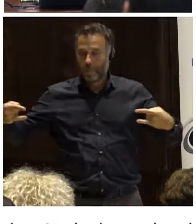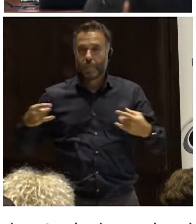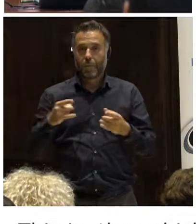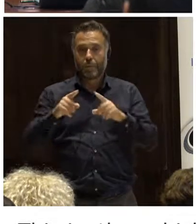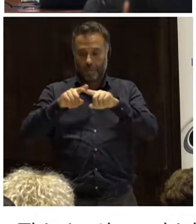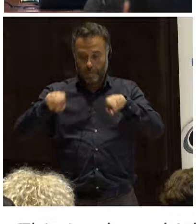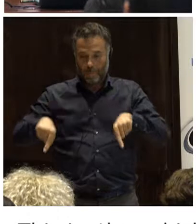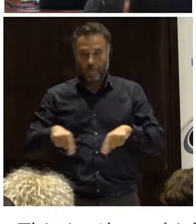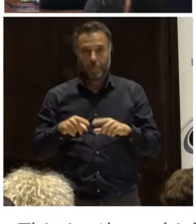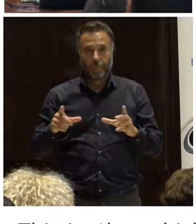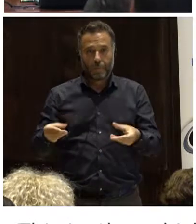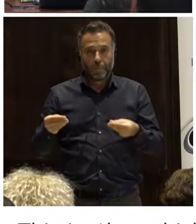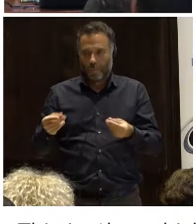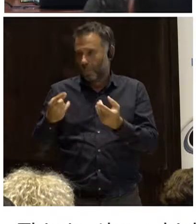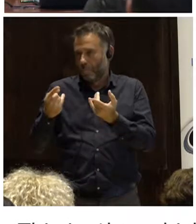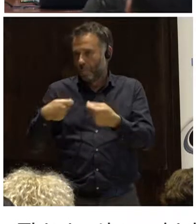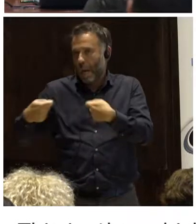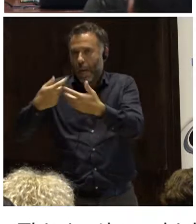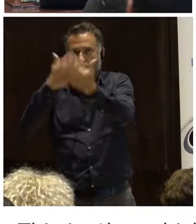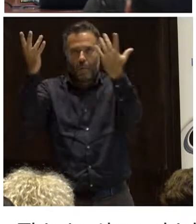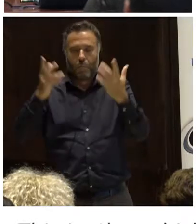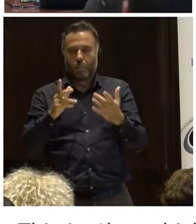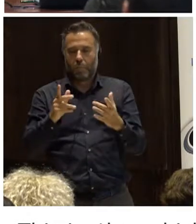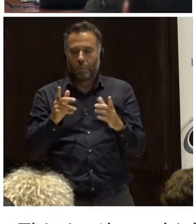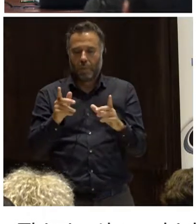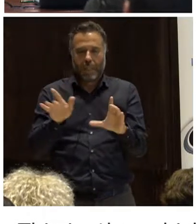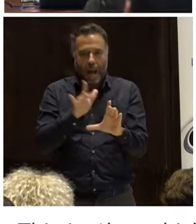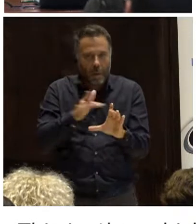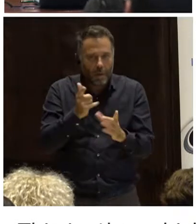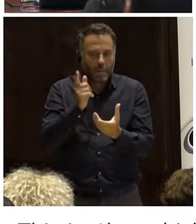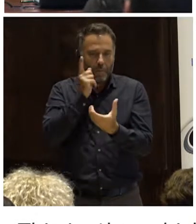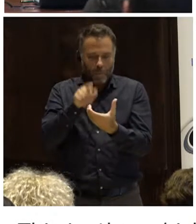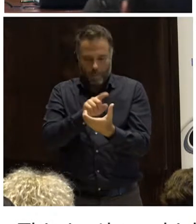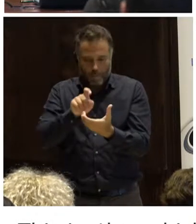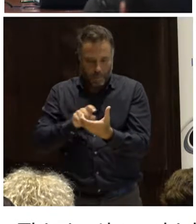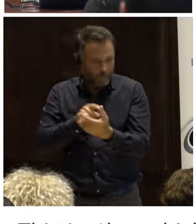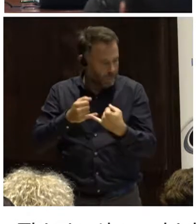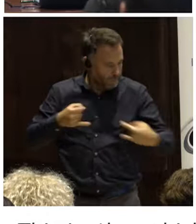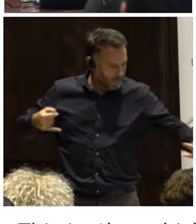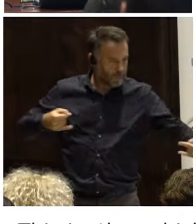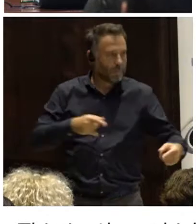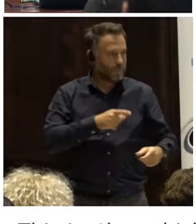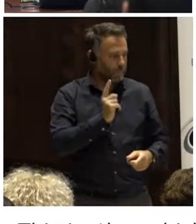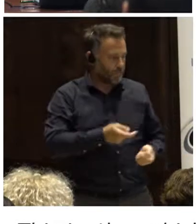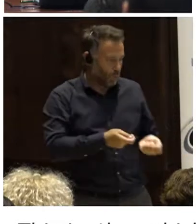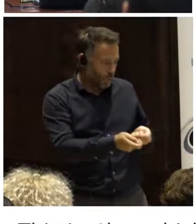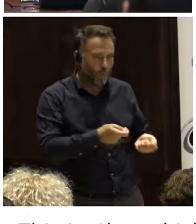direct selection or by indirect or scanning selection. This is he has a special